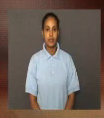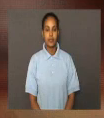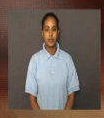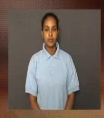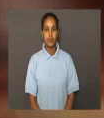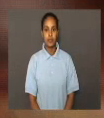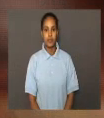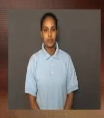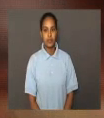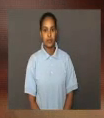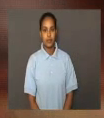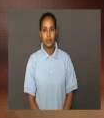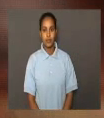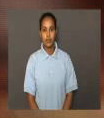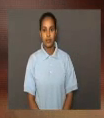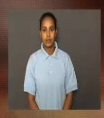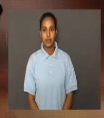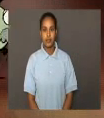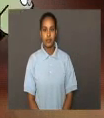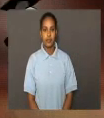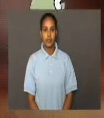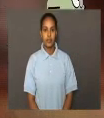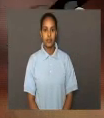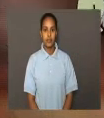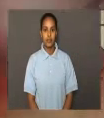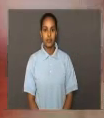Let's get back to our lesson.